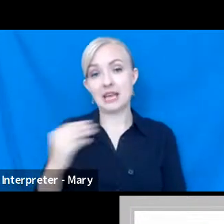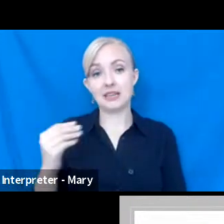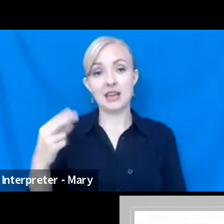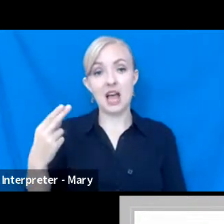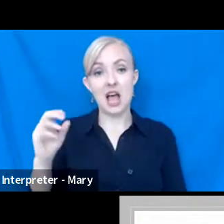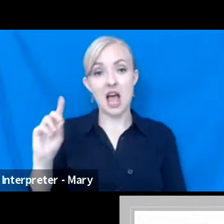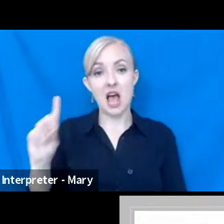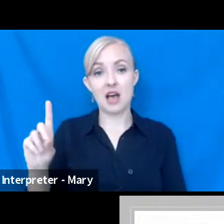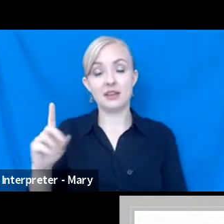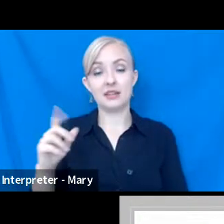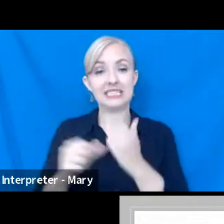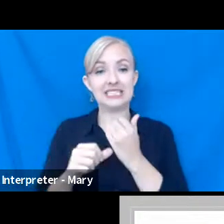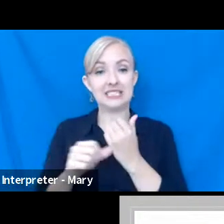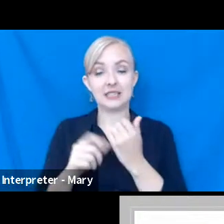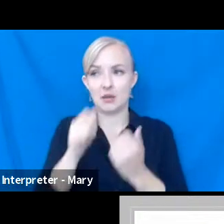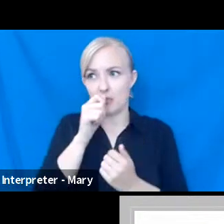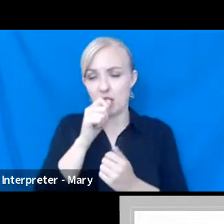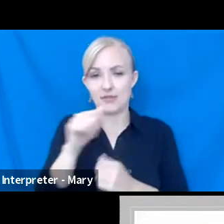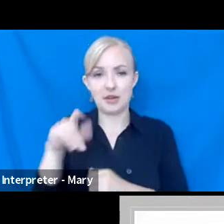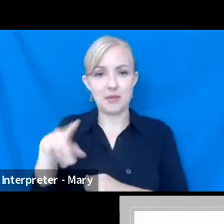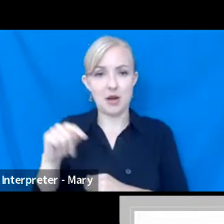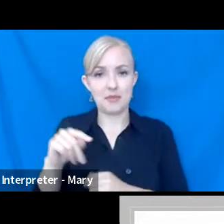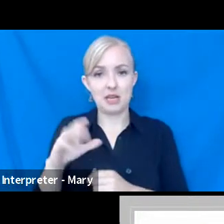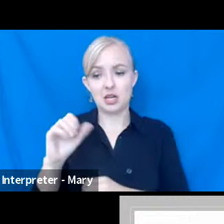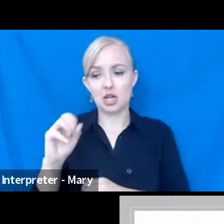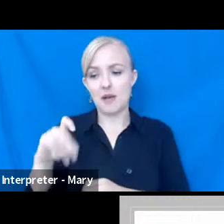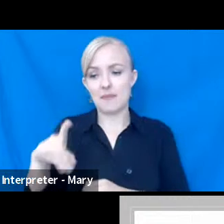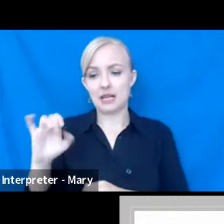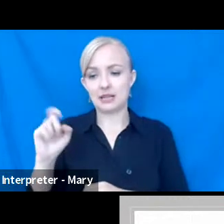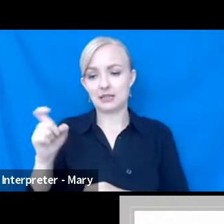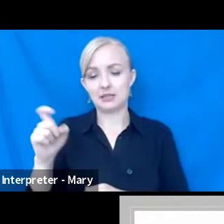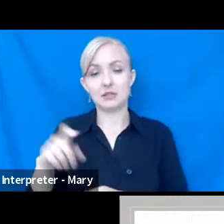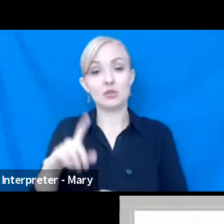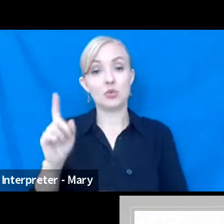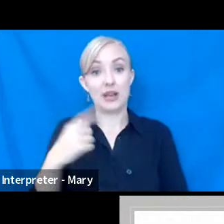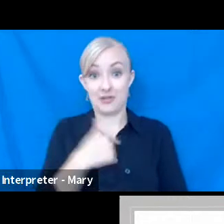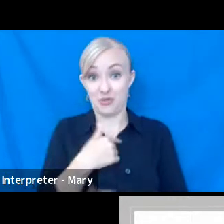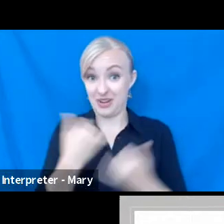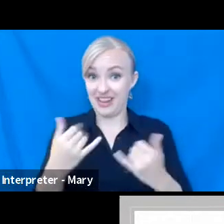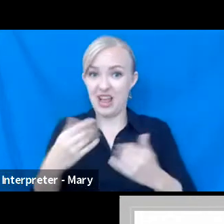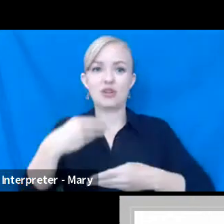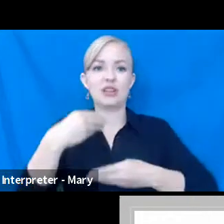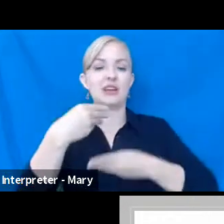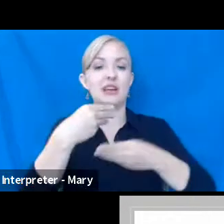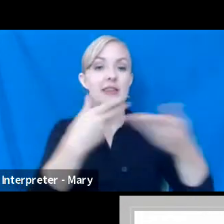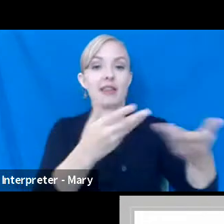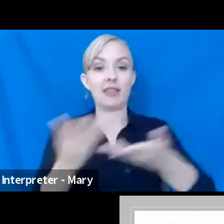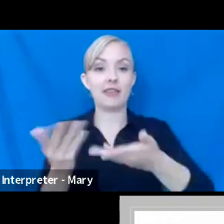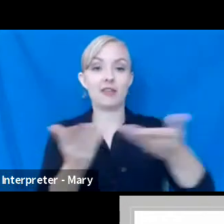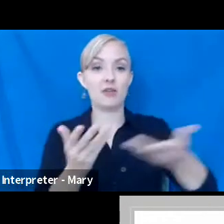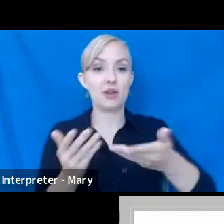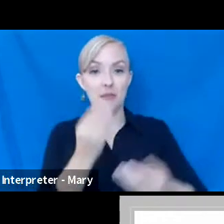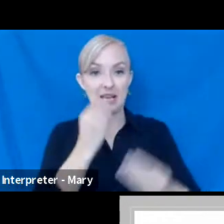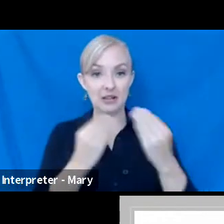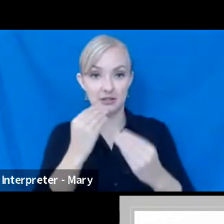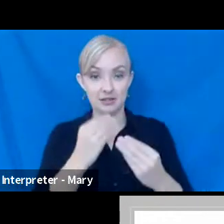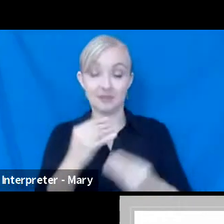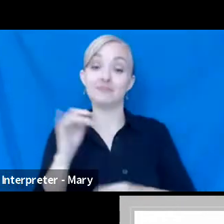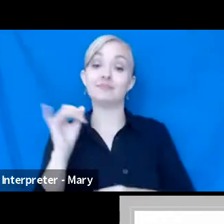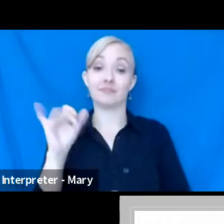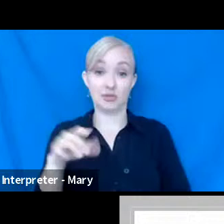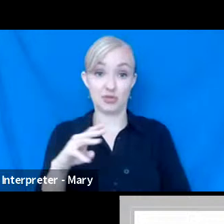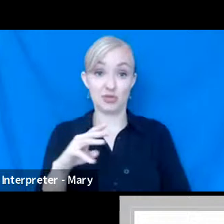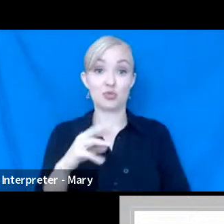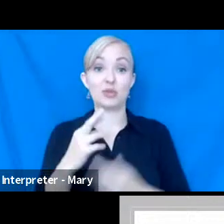HUD-assisted private apartment complexes, where we're now actually delivering meals. So those resources have been